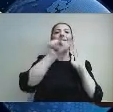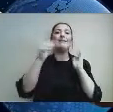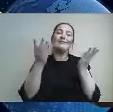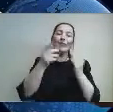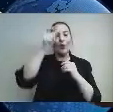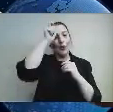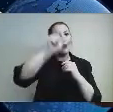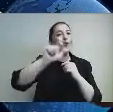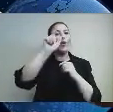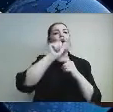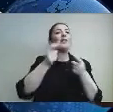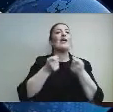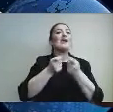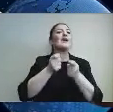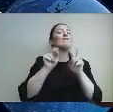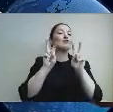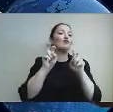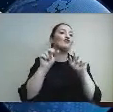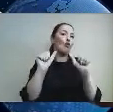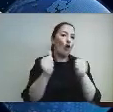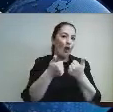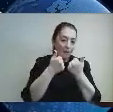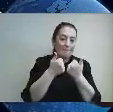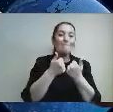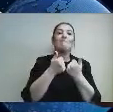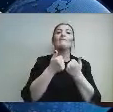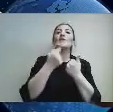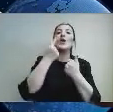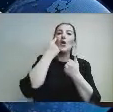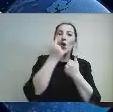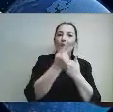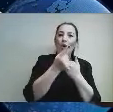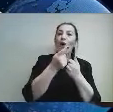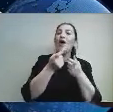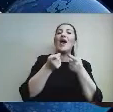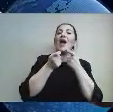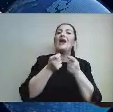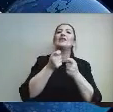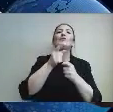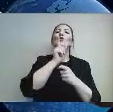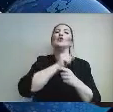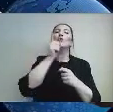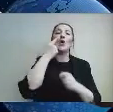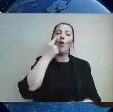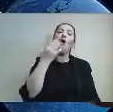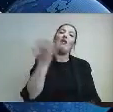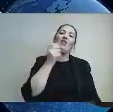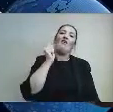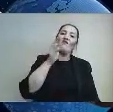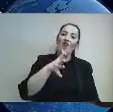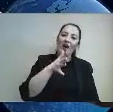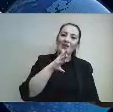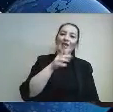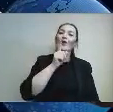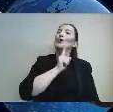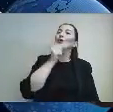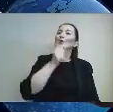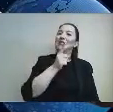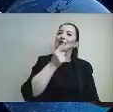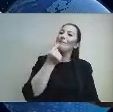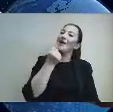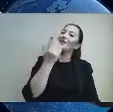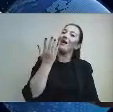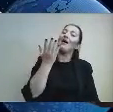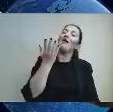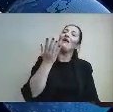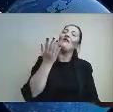a higher percentage in educational activities, but still, the most